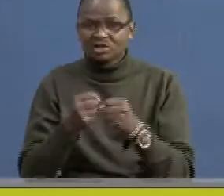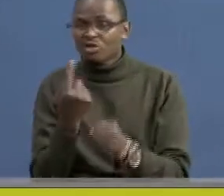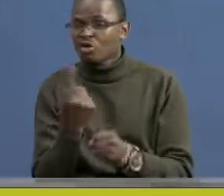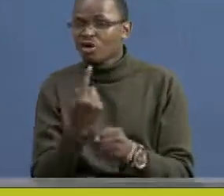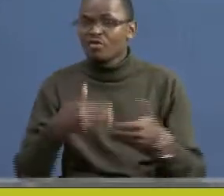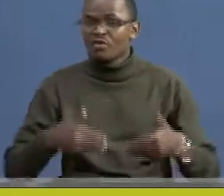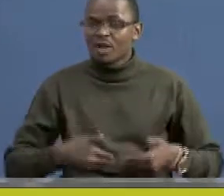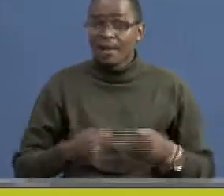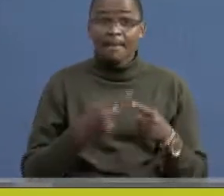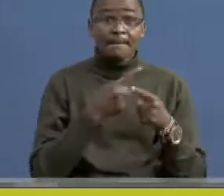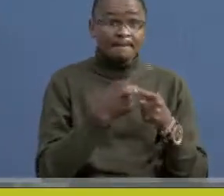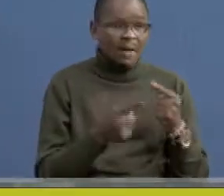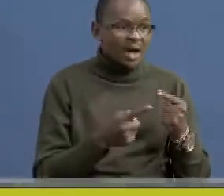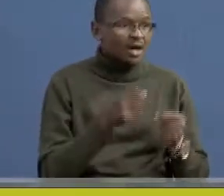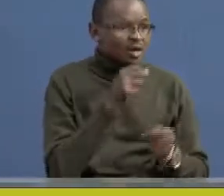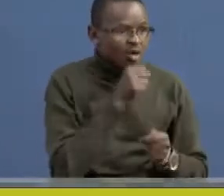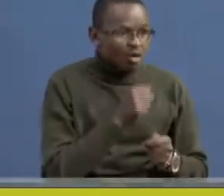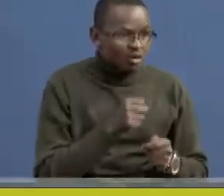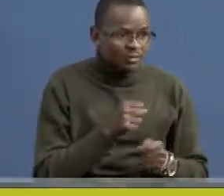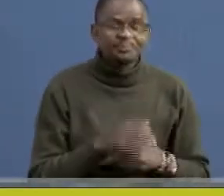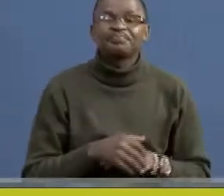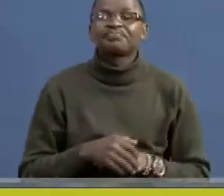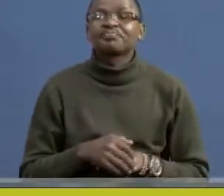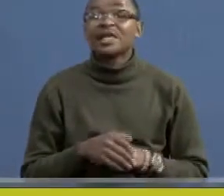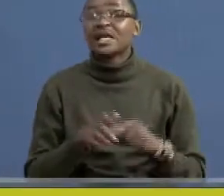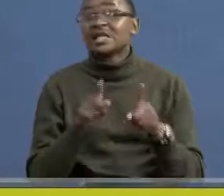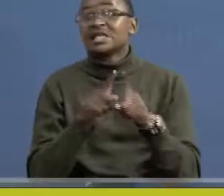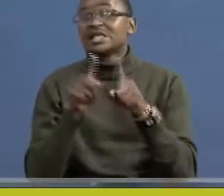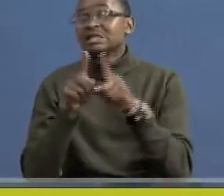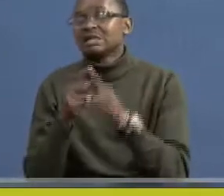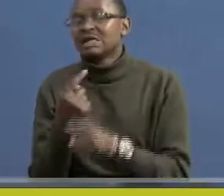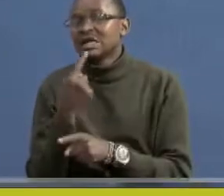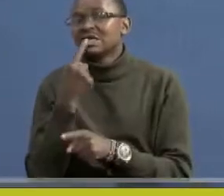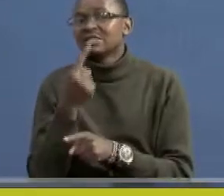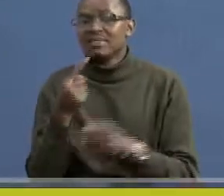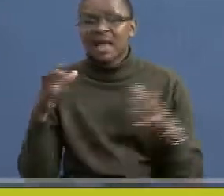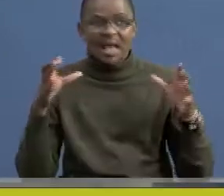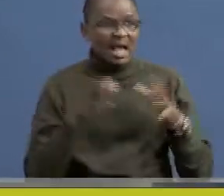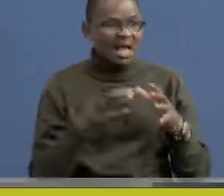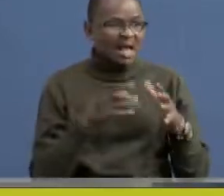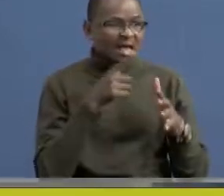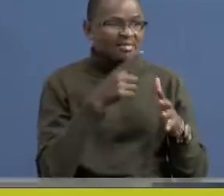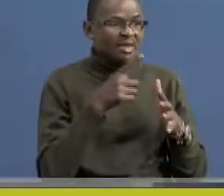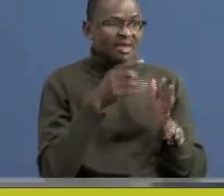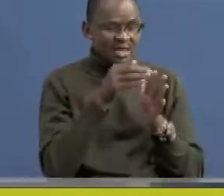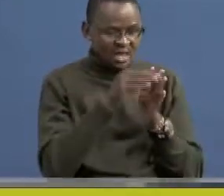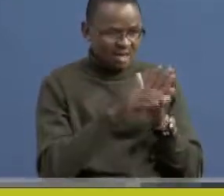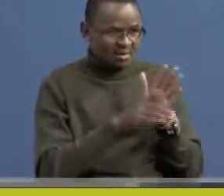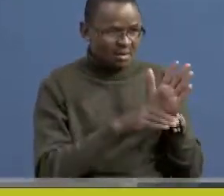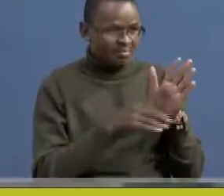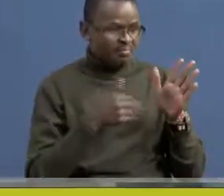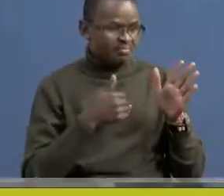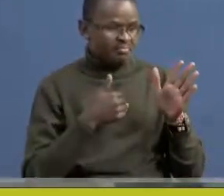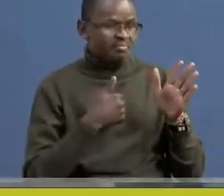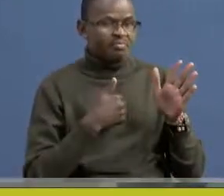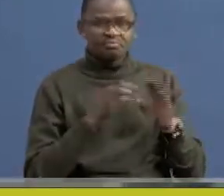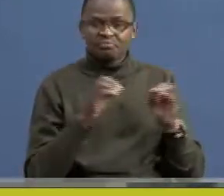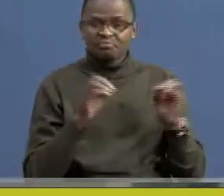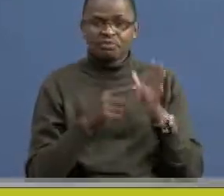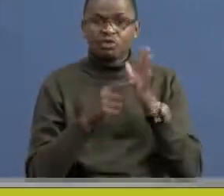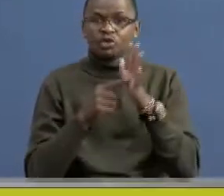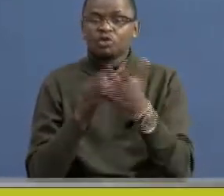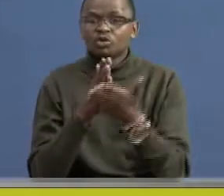vijana bali pia wazee. Aidha, wanasema kuwa sekta hii ina ajenda nyingine ambayo hawataki kuweka